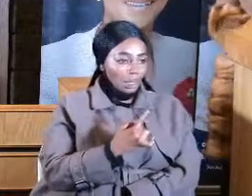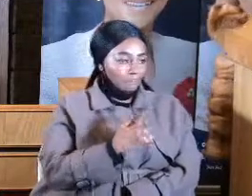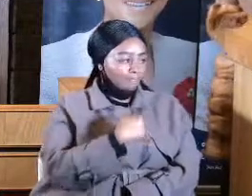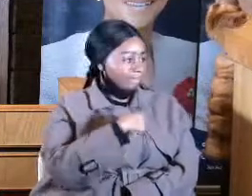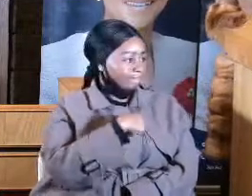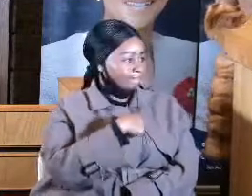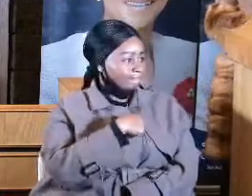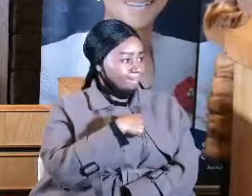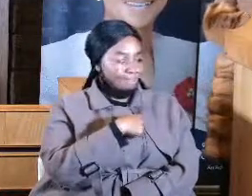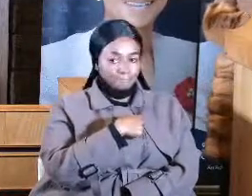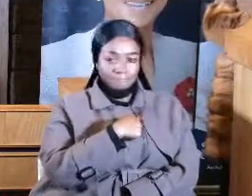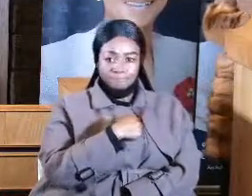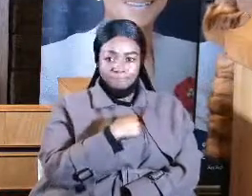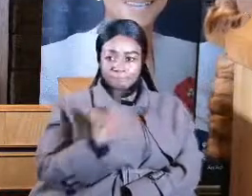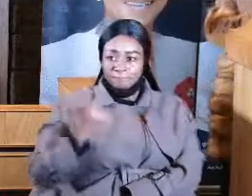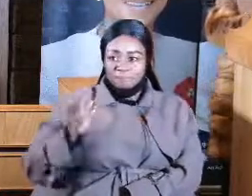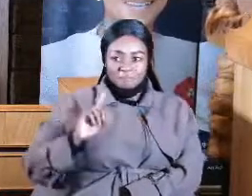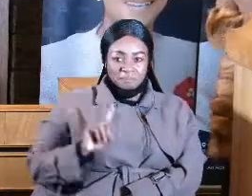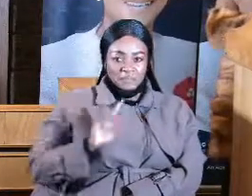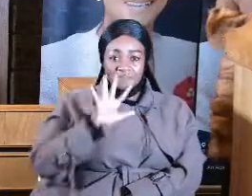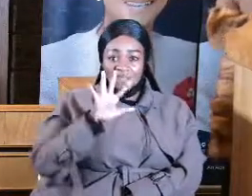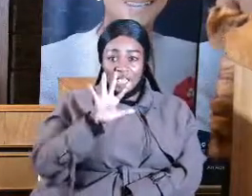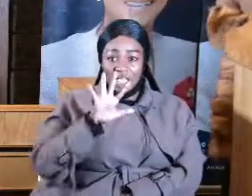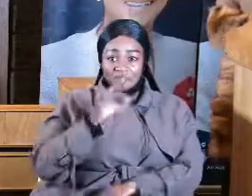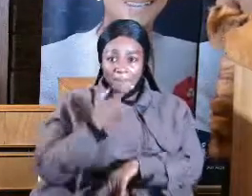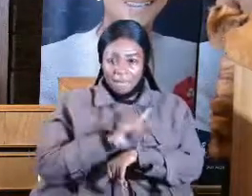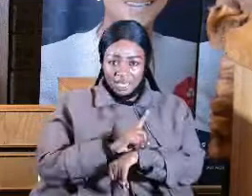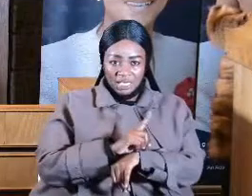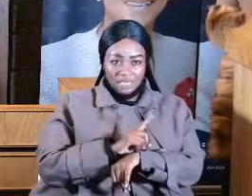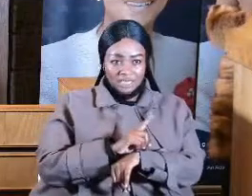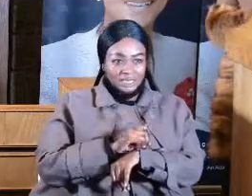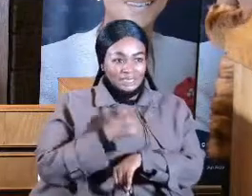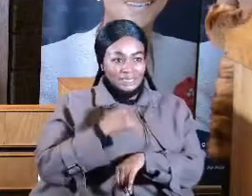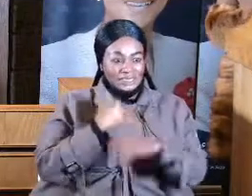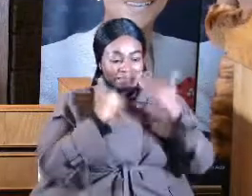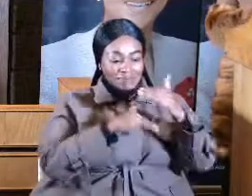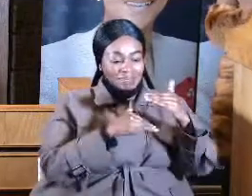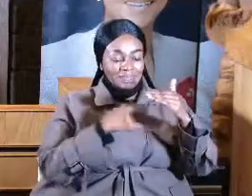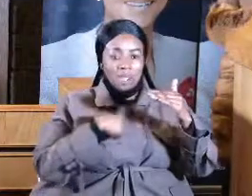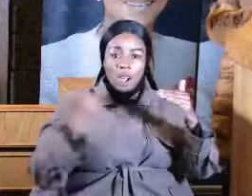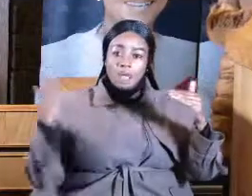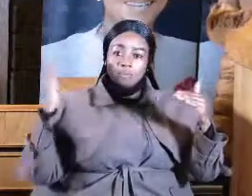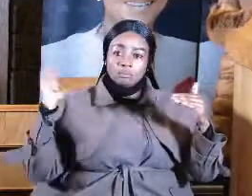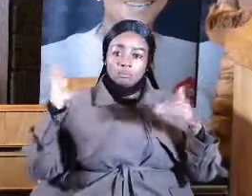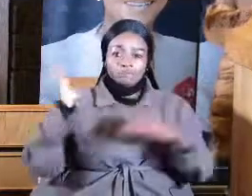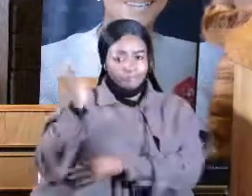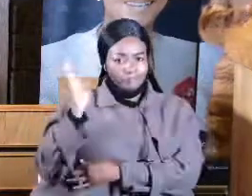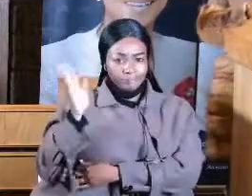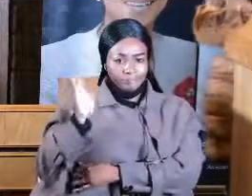I have actually never presented in 5 minutes. And